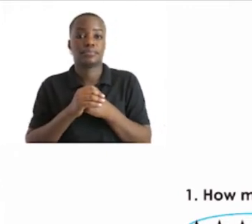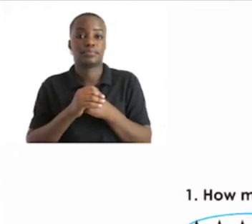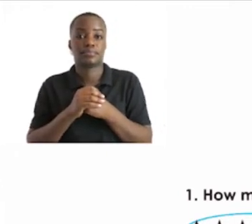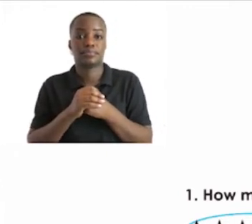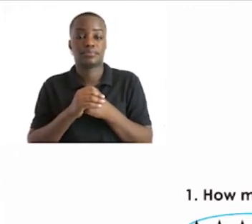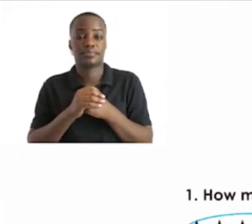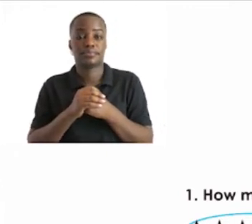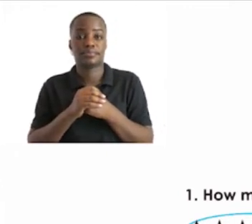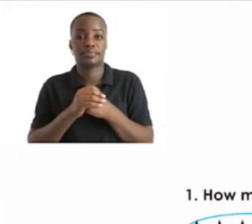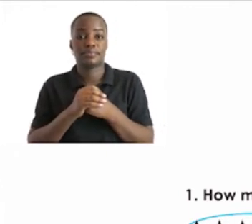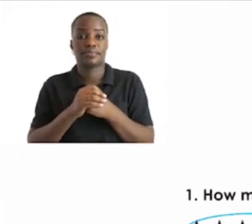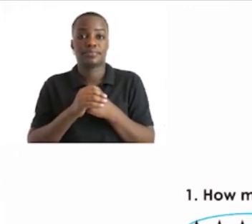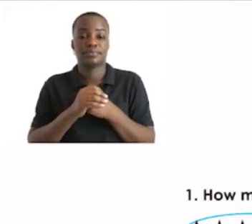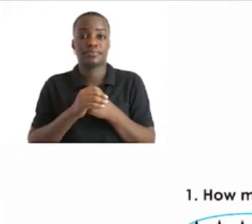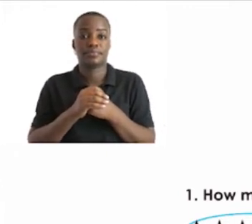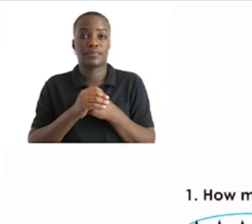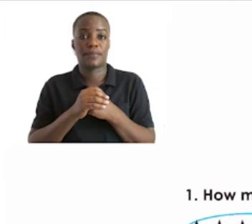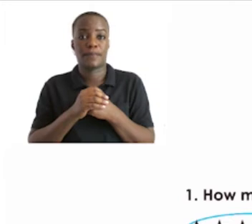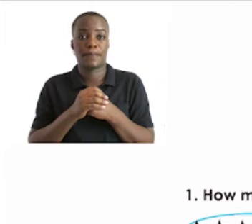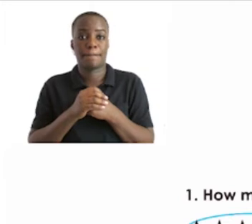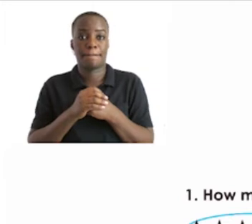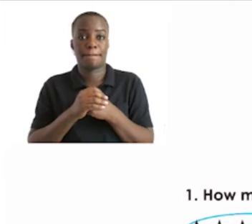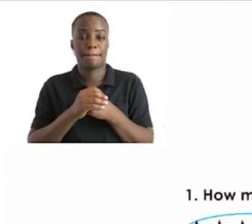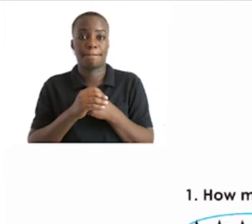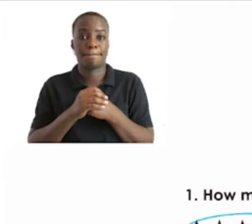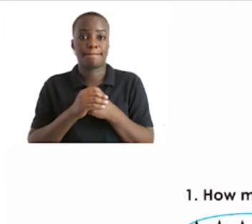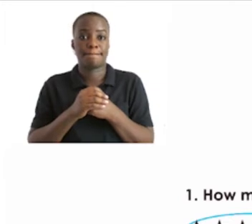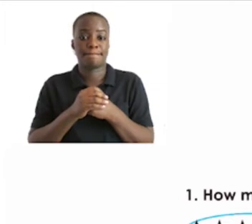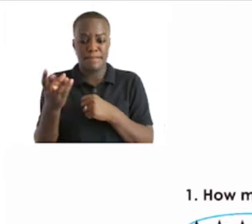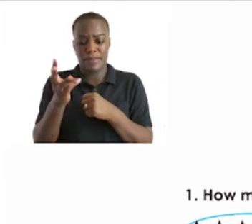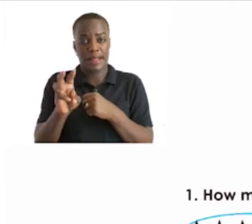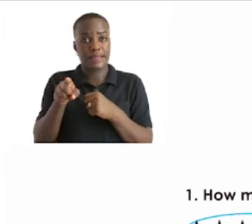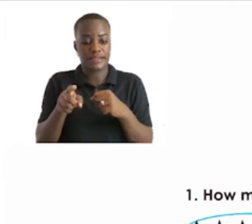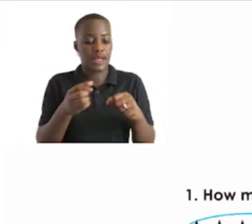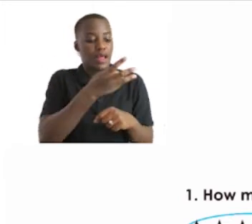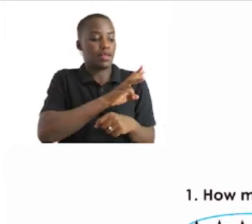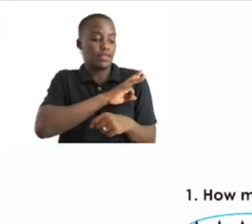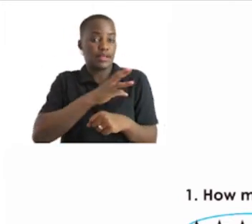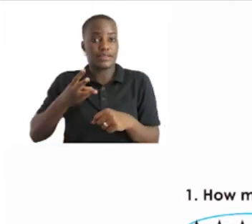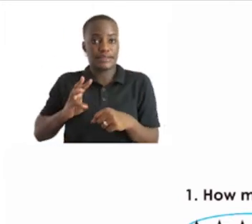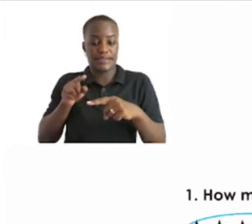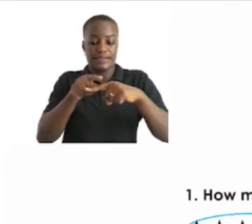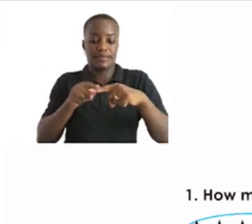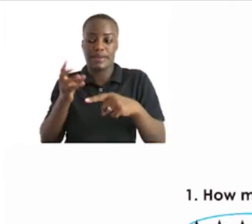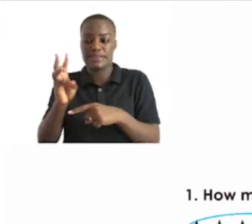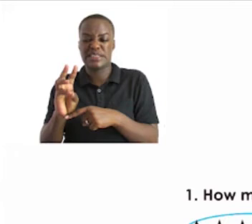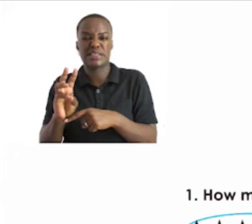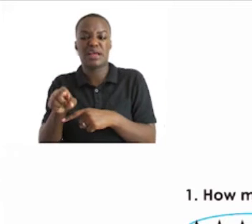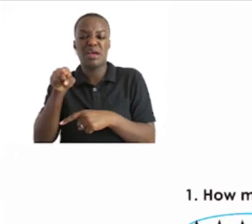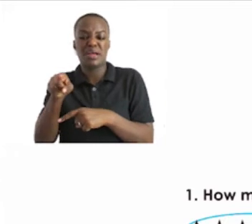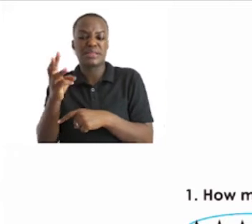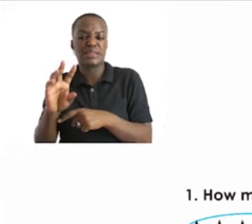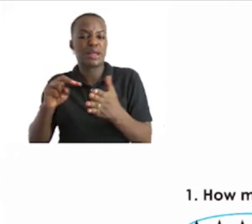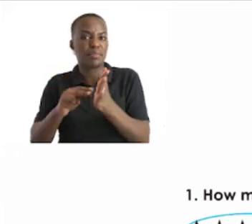in between. Then we put the number 6, but this one is from the question. So the